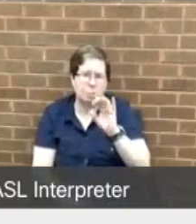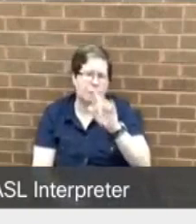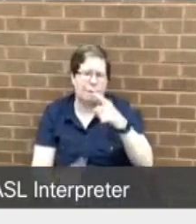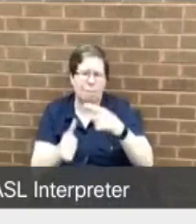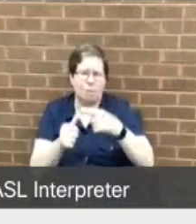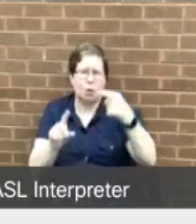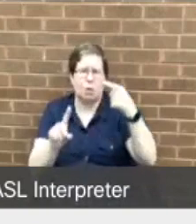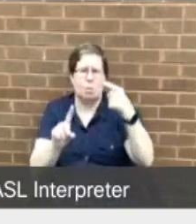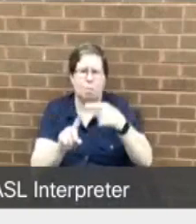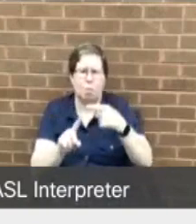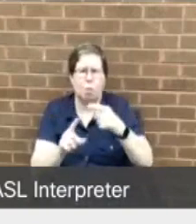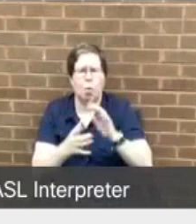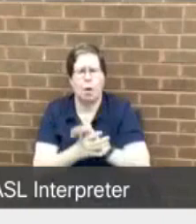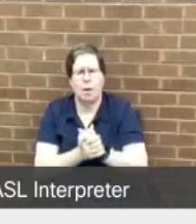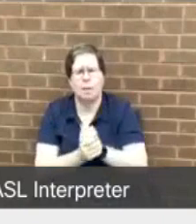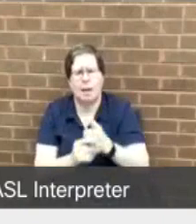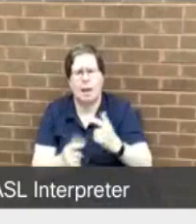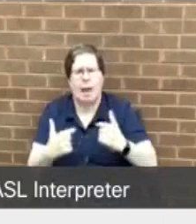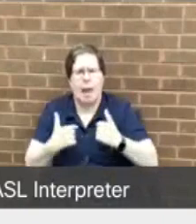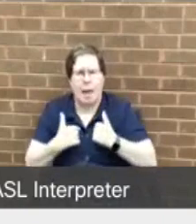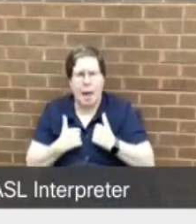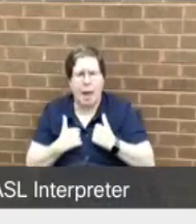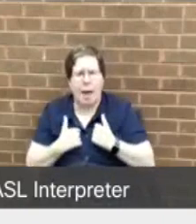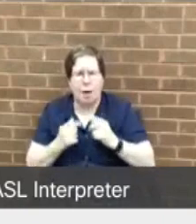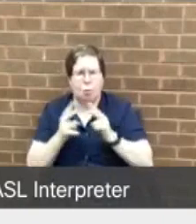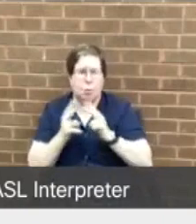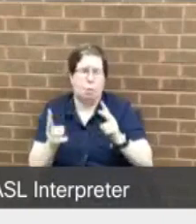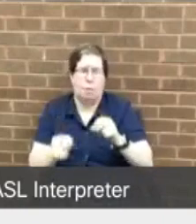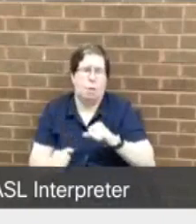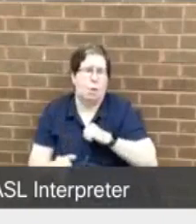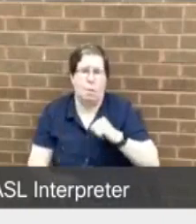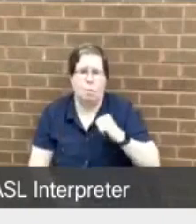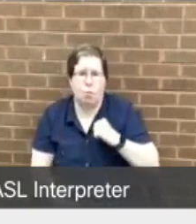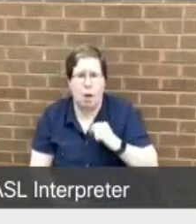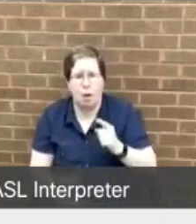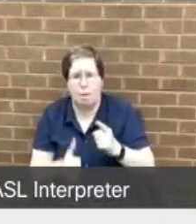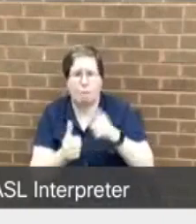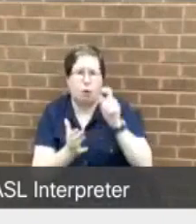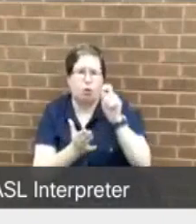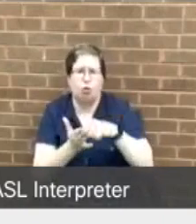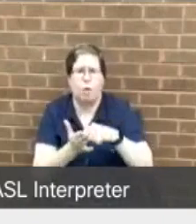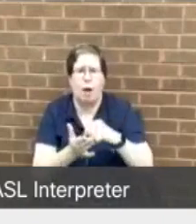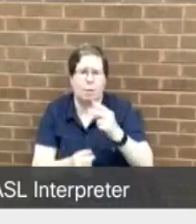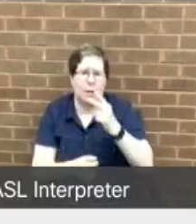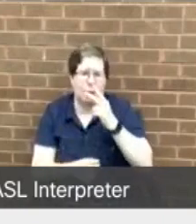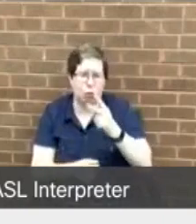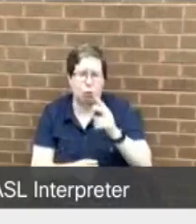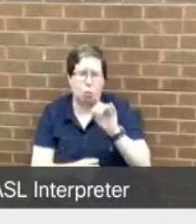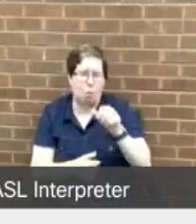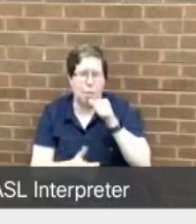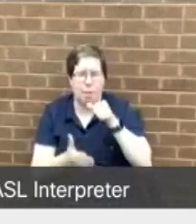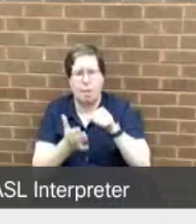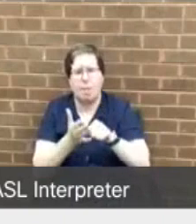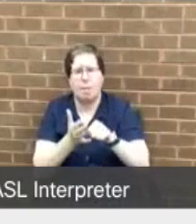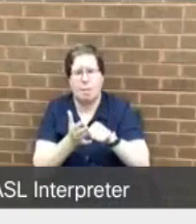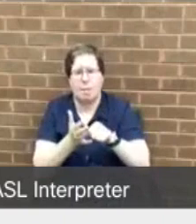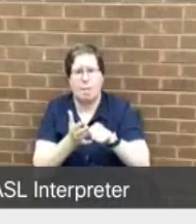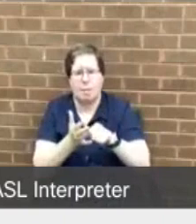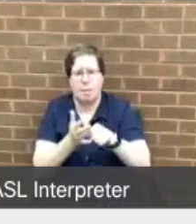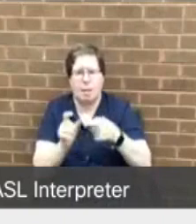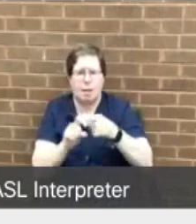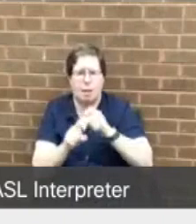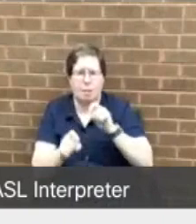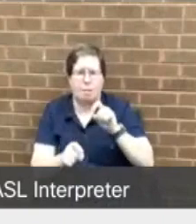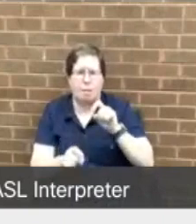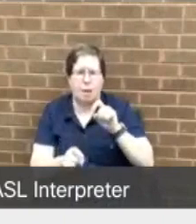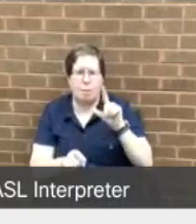that is I actually was very proud of the first draft I saw of our priority letter from Bruce Gardner that